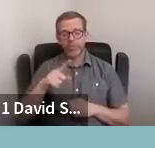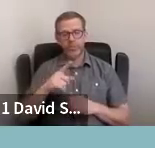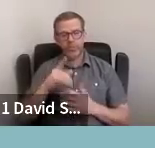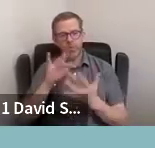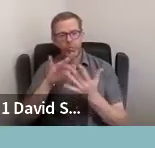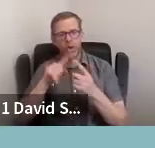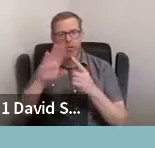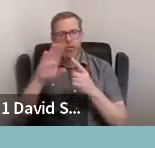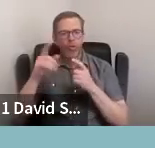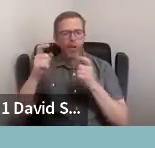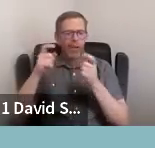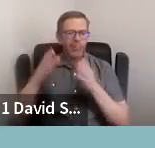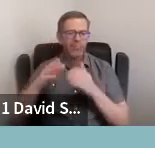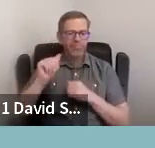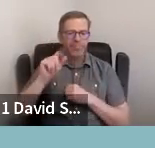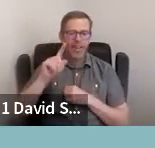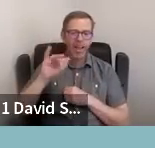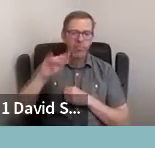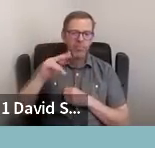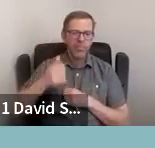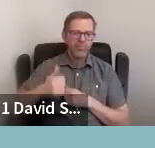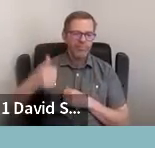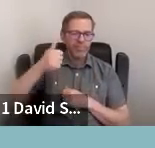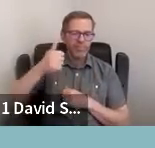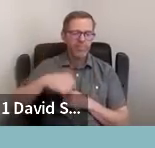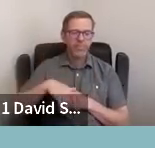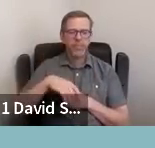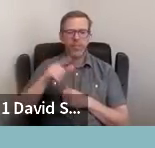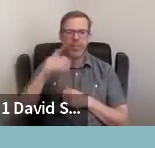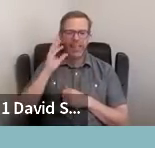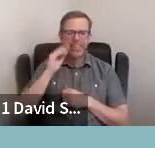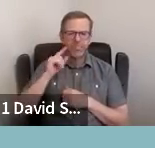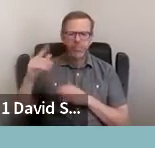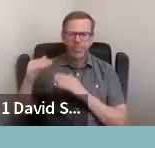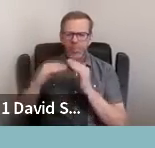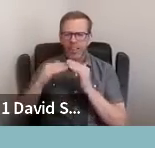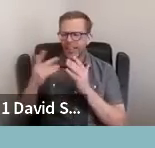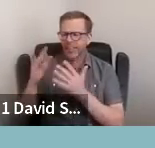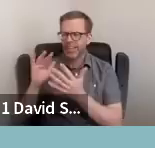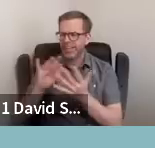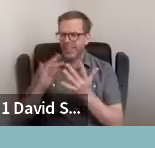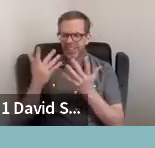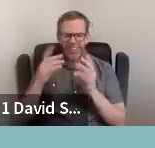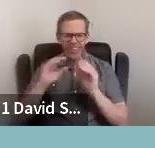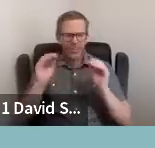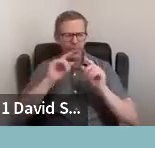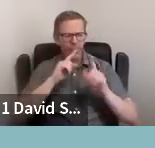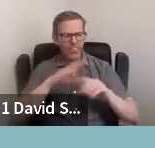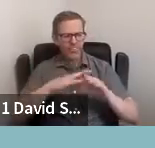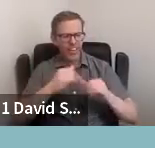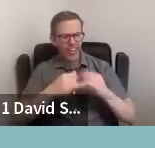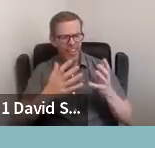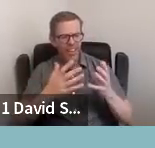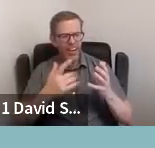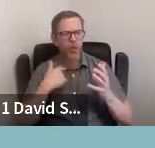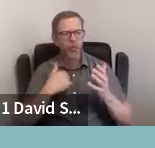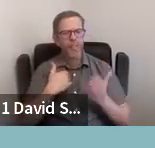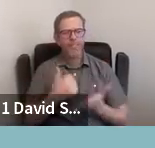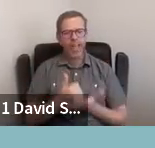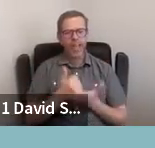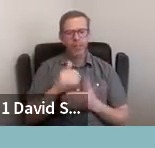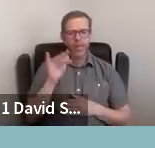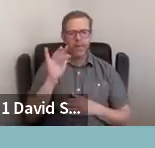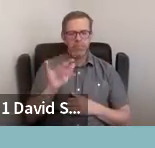to your administrative officials and experienced colleagues and you're unable to find the answer online, we have a help link with